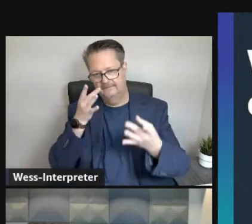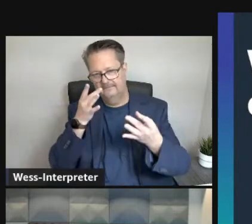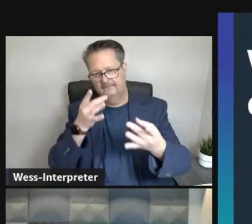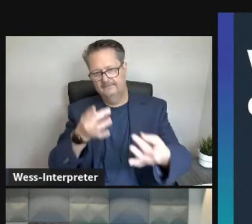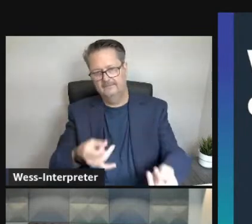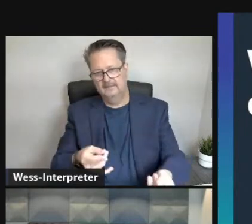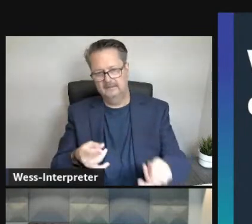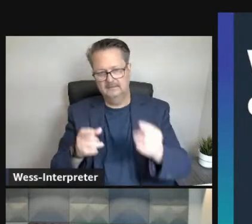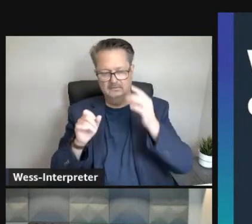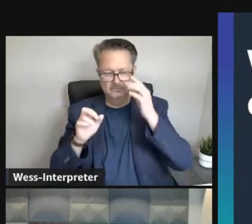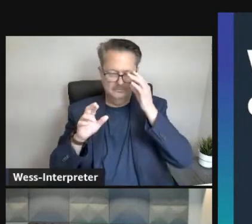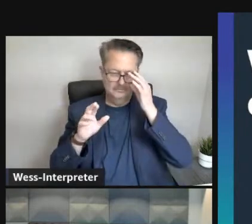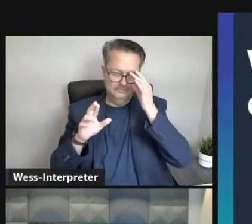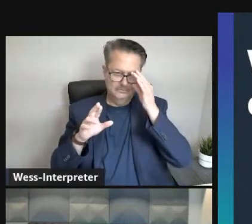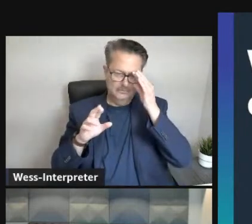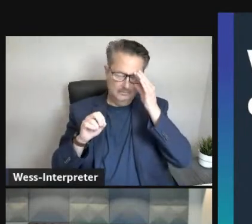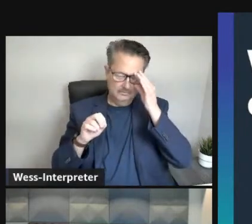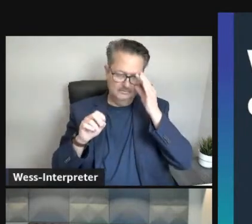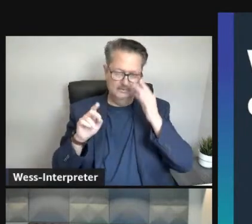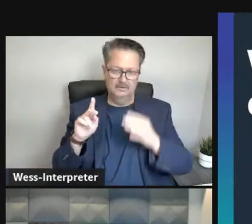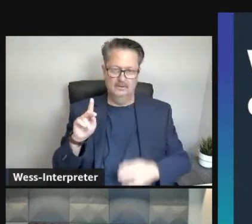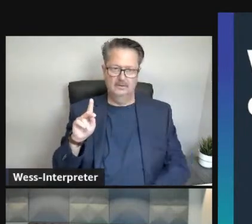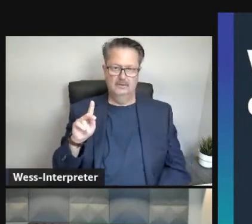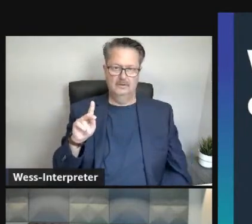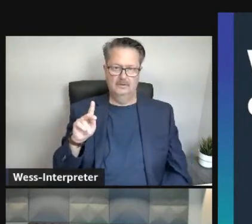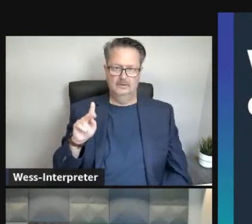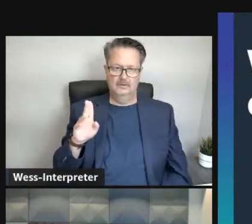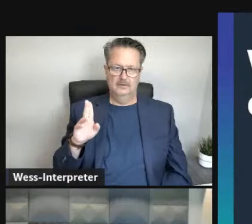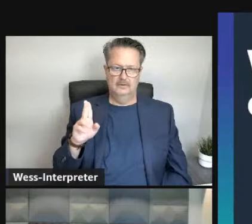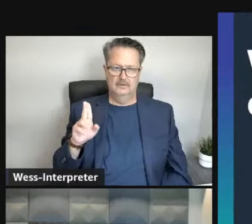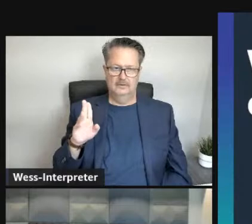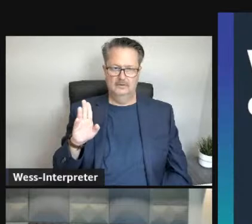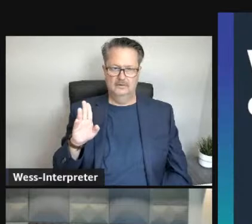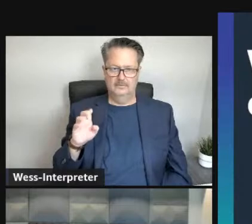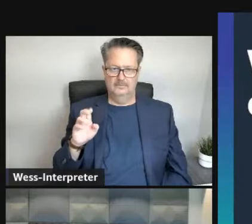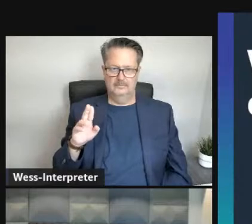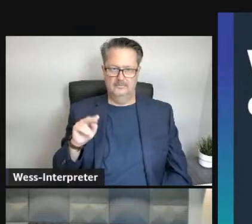key feature where Kubernetes is designed to provide